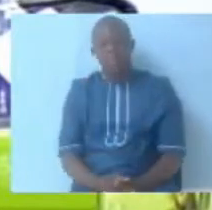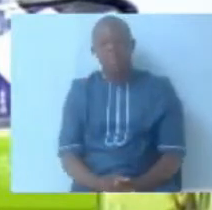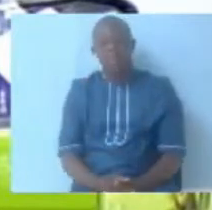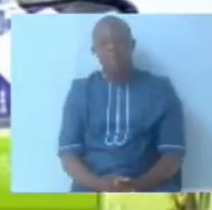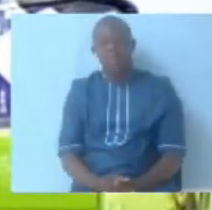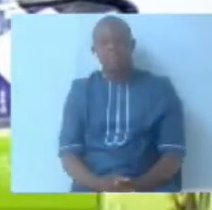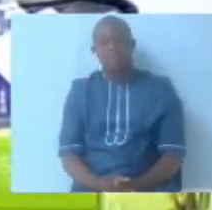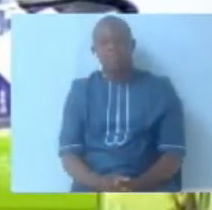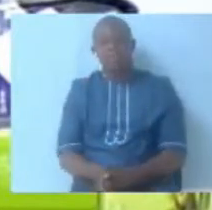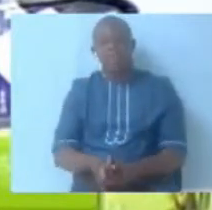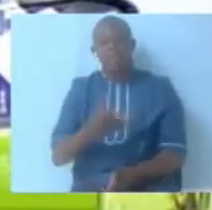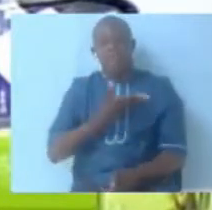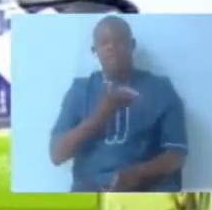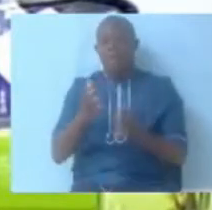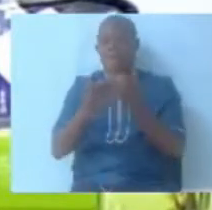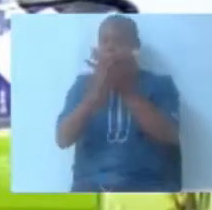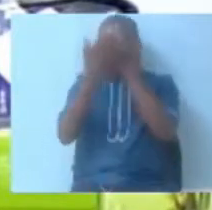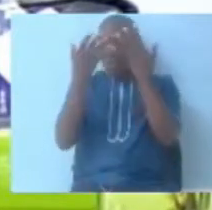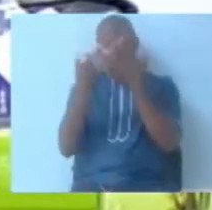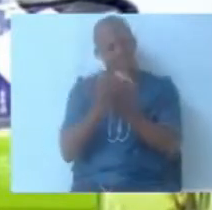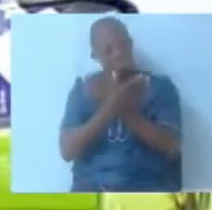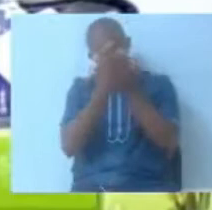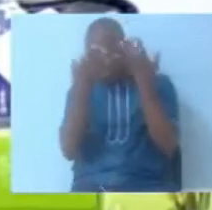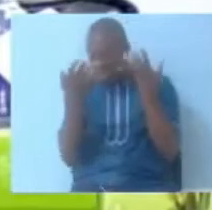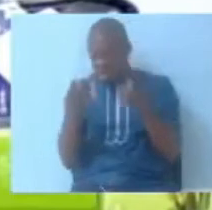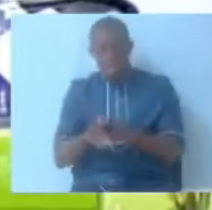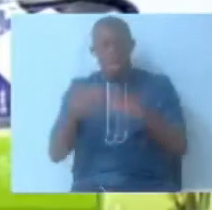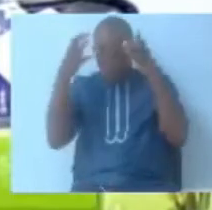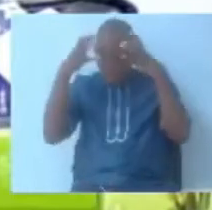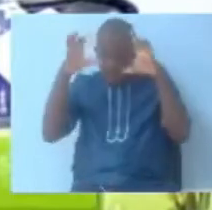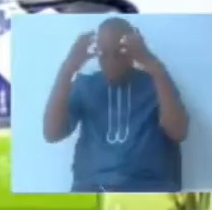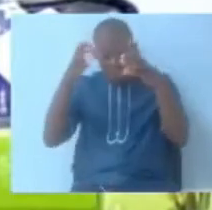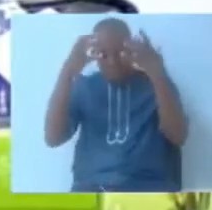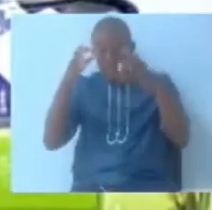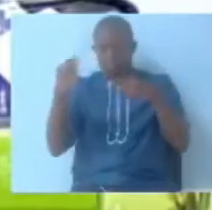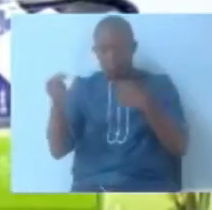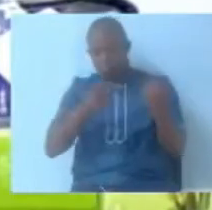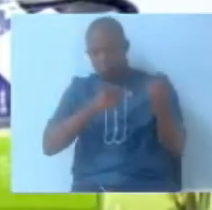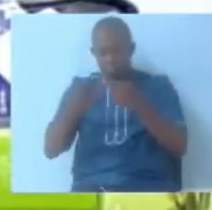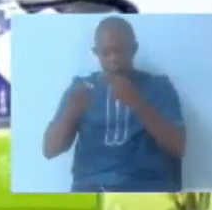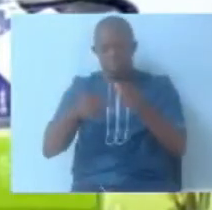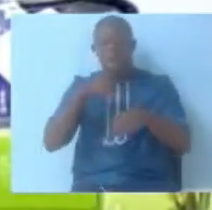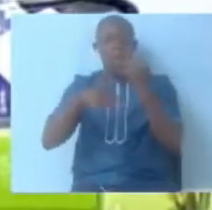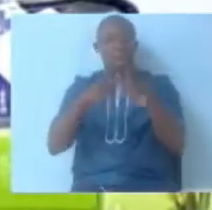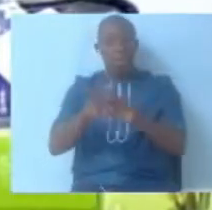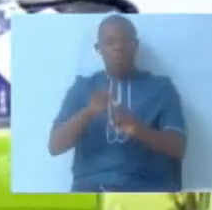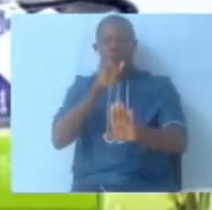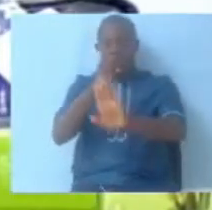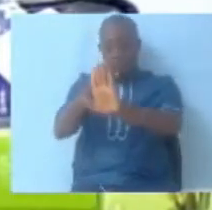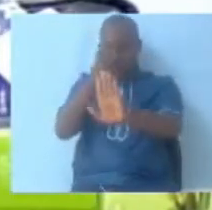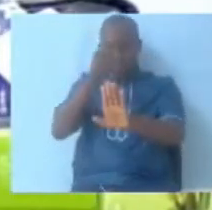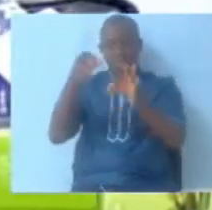the defense team and the prosecution team for the bail of the accused persons. Janinkito fongobe dilantela, nyo sababale tartaje